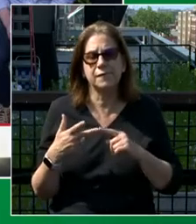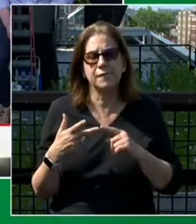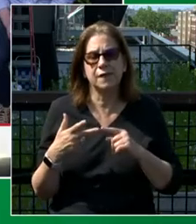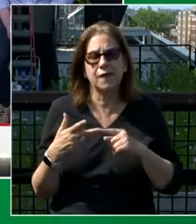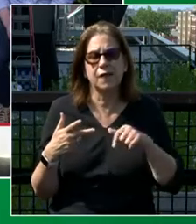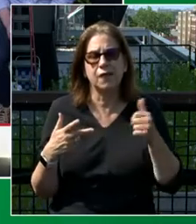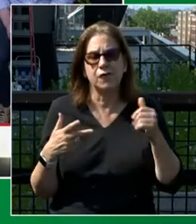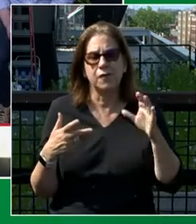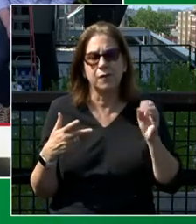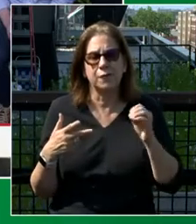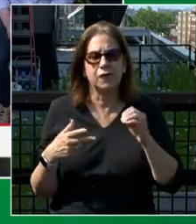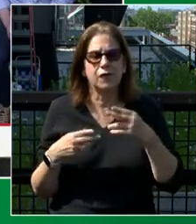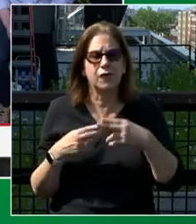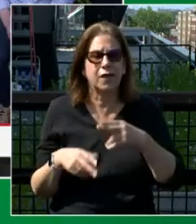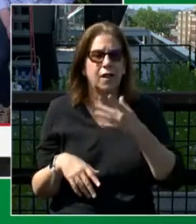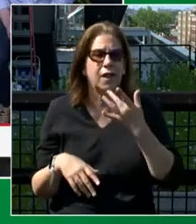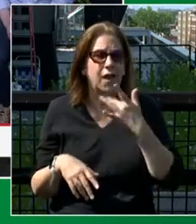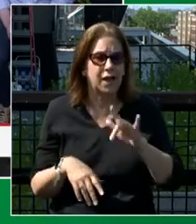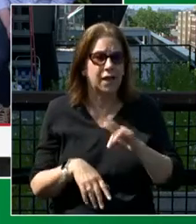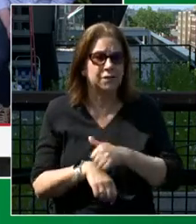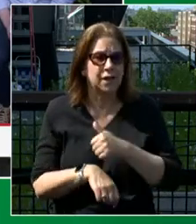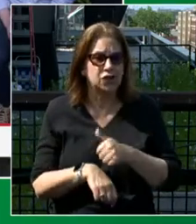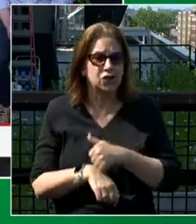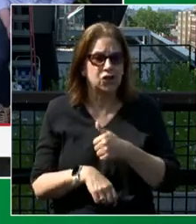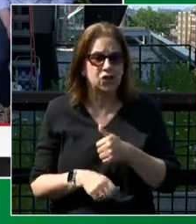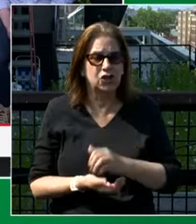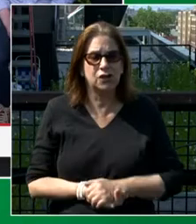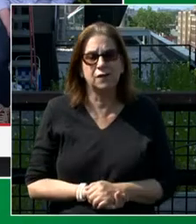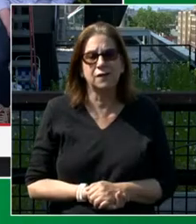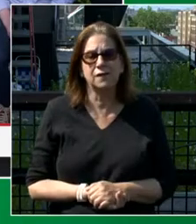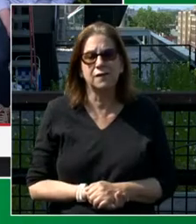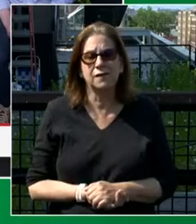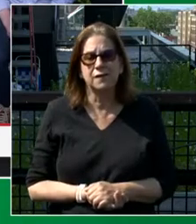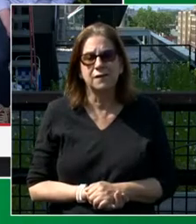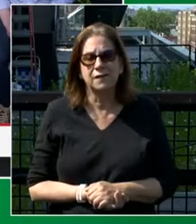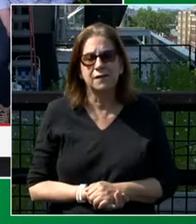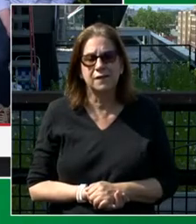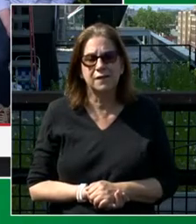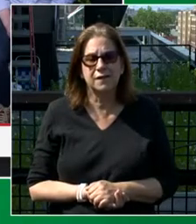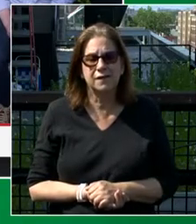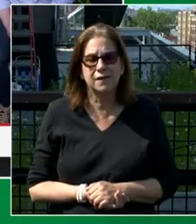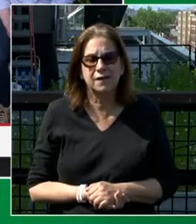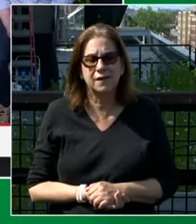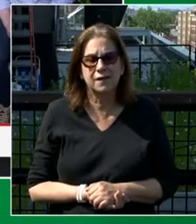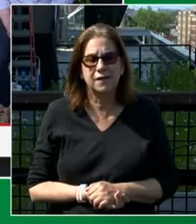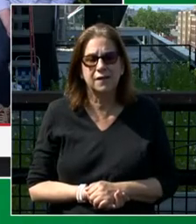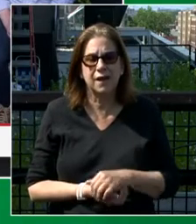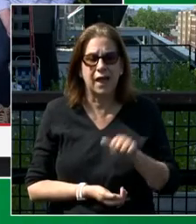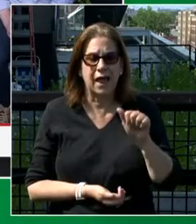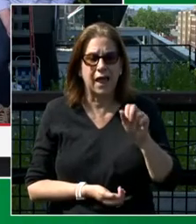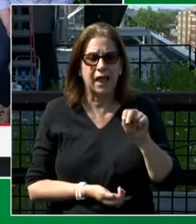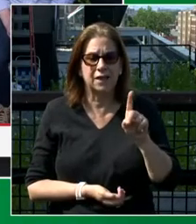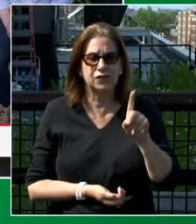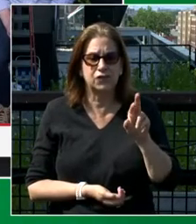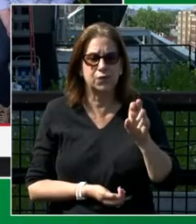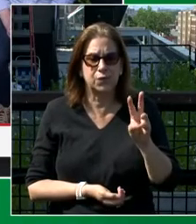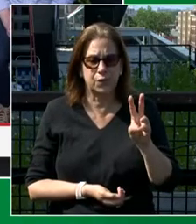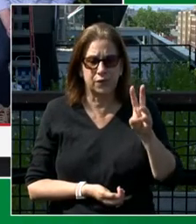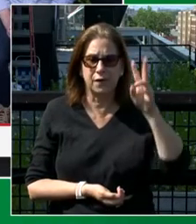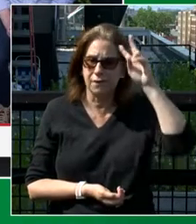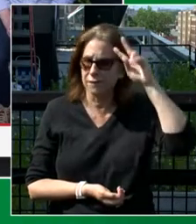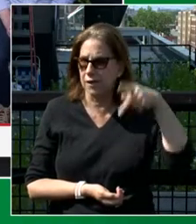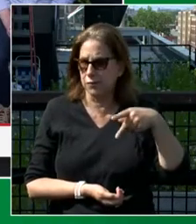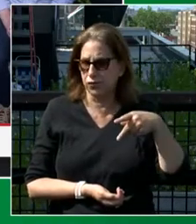also Andrew. Andrew is the vice president of Union Kitchen, so right down the street, and one of our participants in the program that Sabangale was just talking